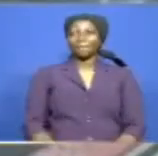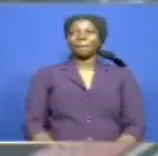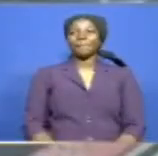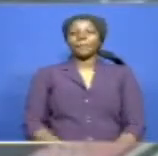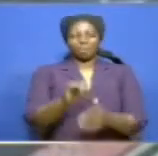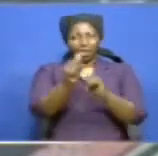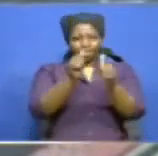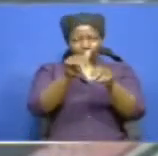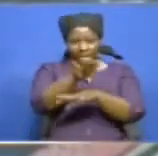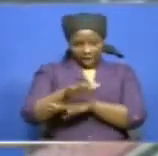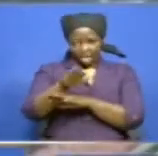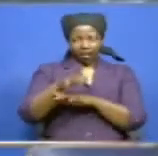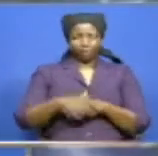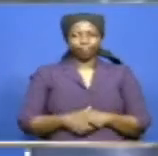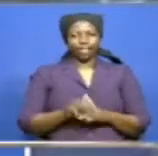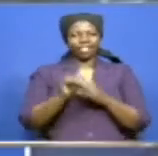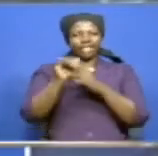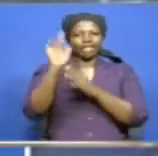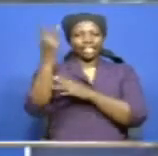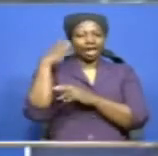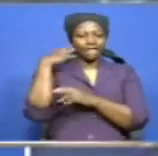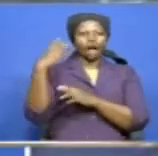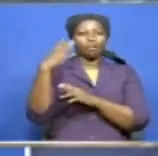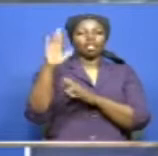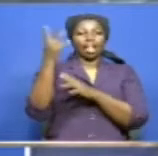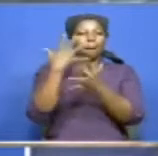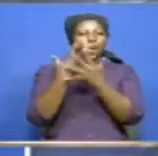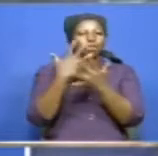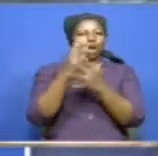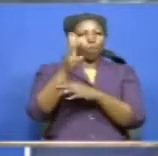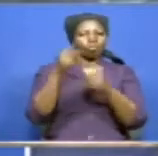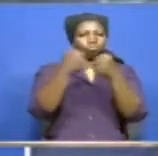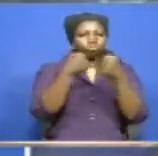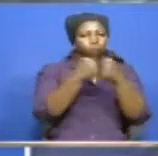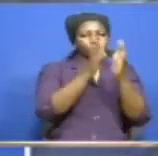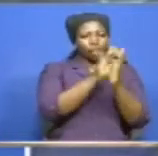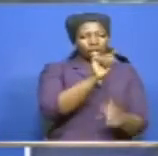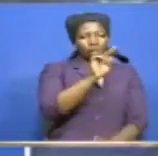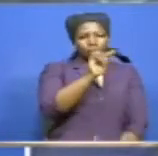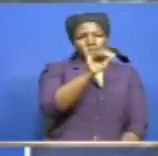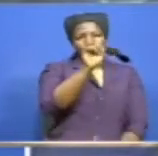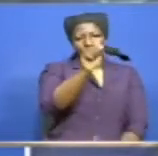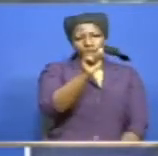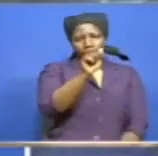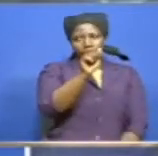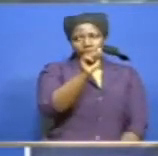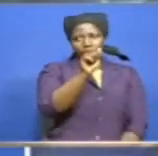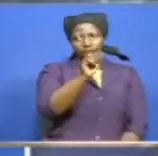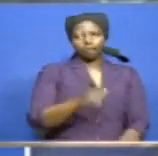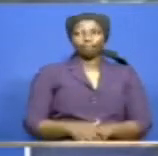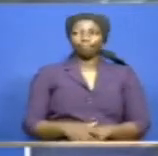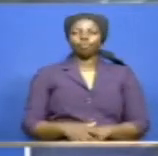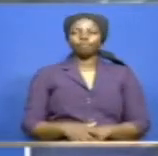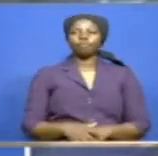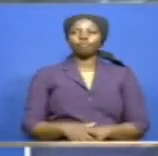And in the sports arena, reigning Kenyan champions, Kenya Prisons will take on Tunisia's champion Sfaxien tonight